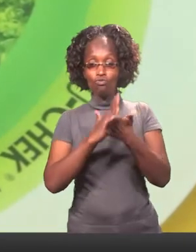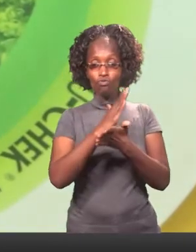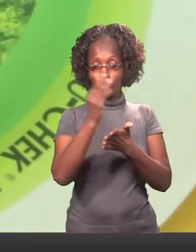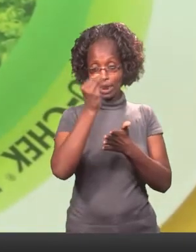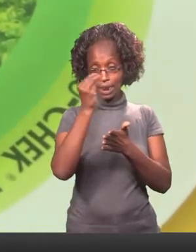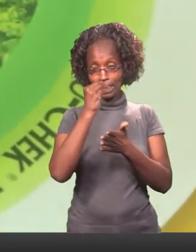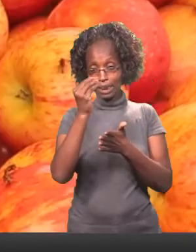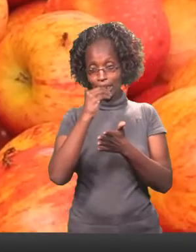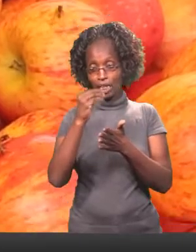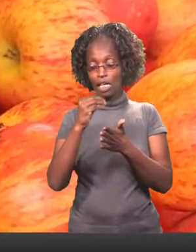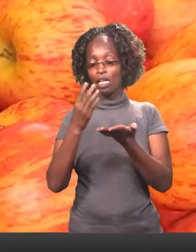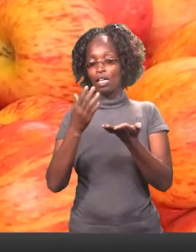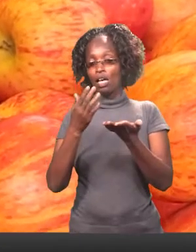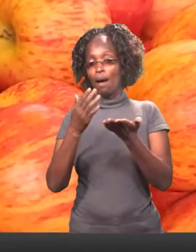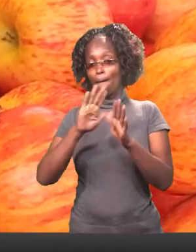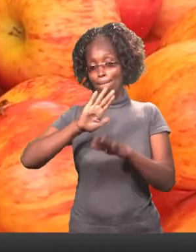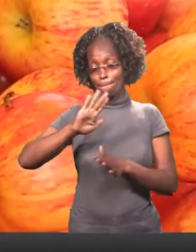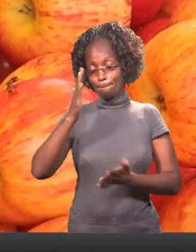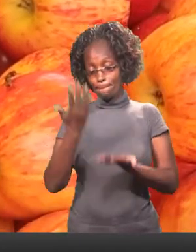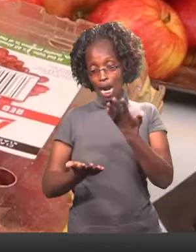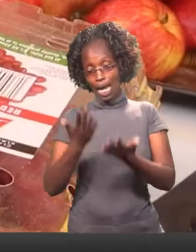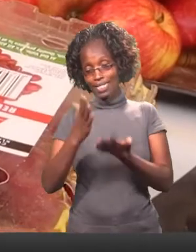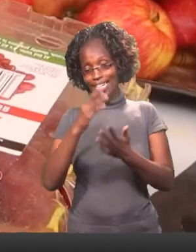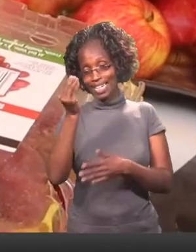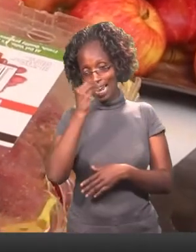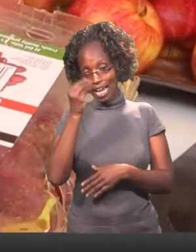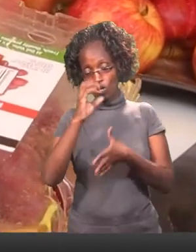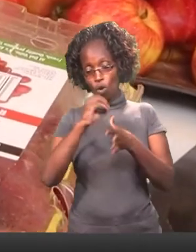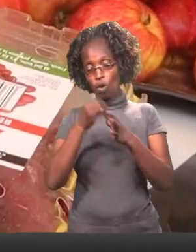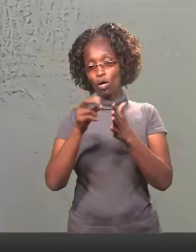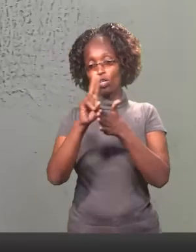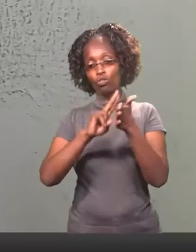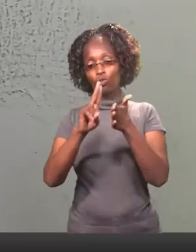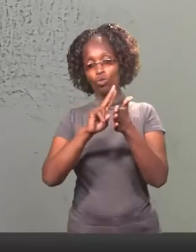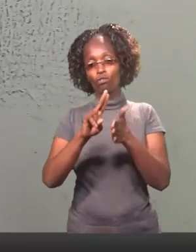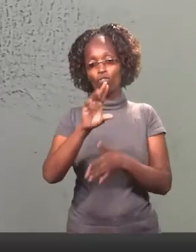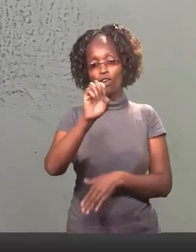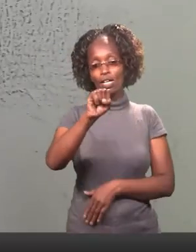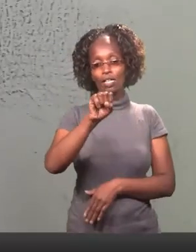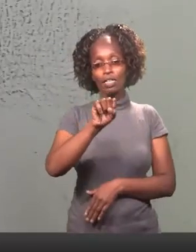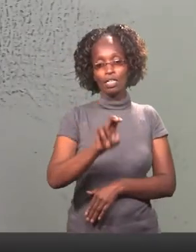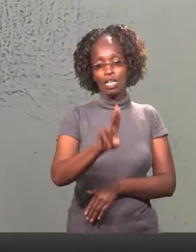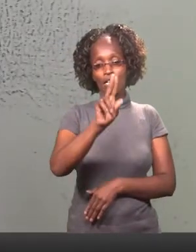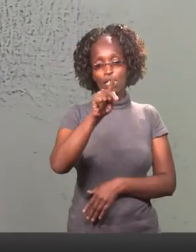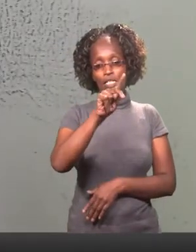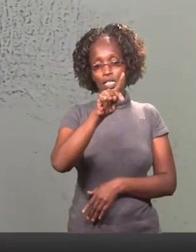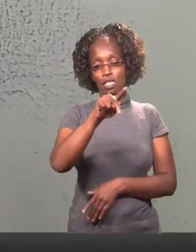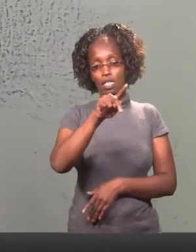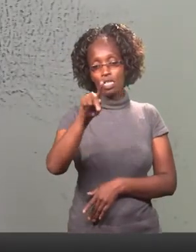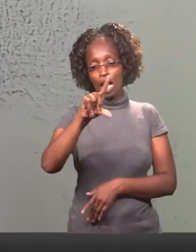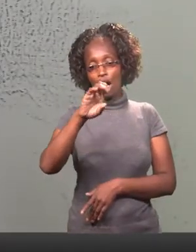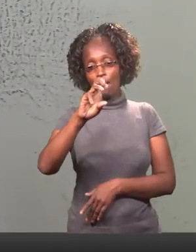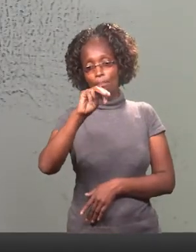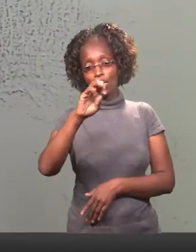vile nyama, sukuma, samaki au pia kula tembe zinazojulikana kama supplements. The easiest way to